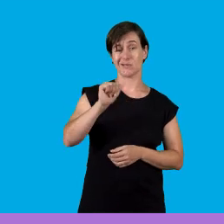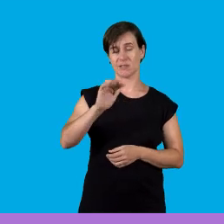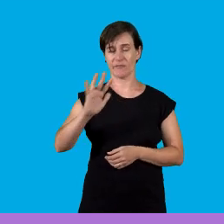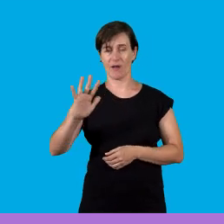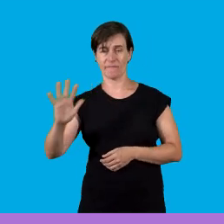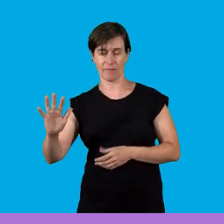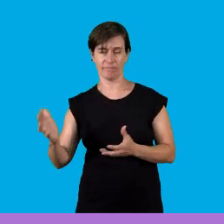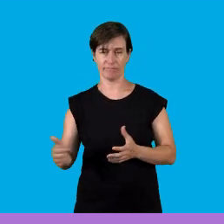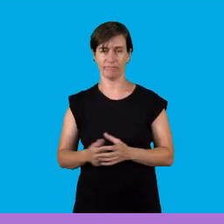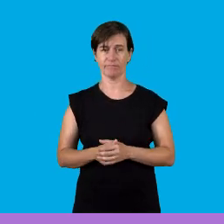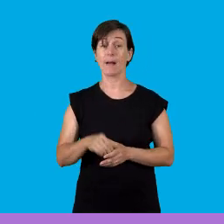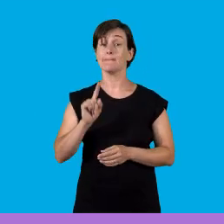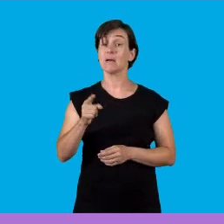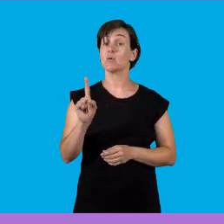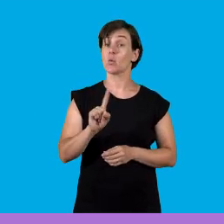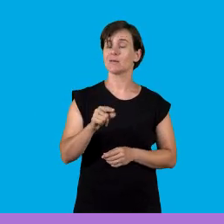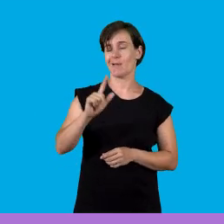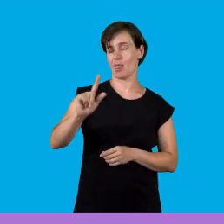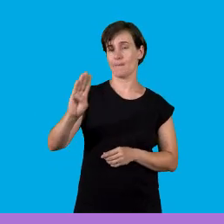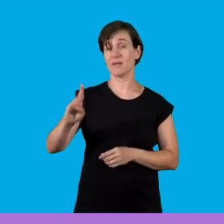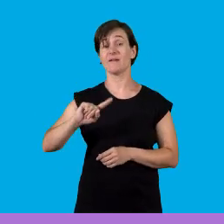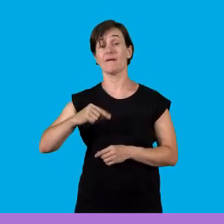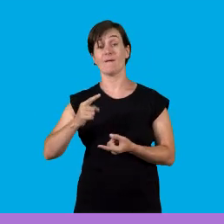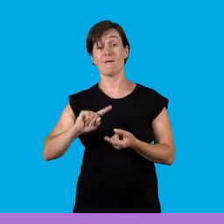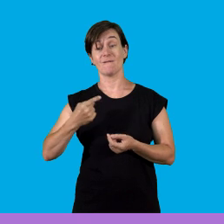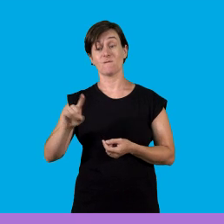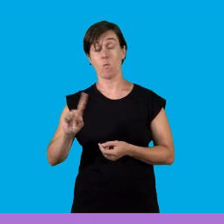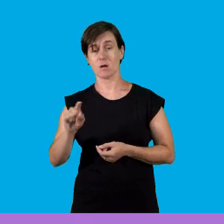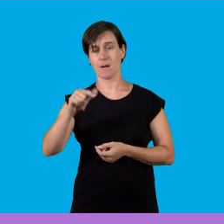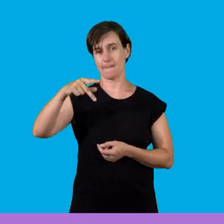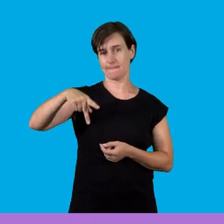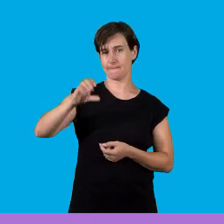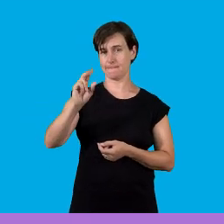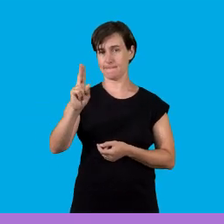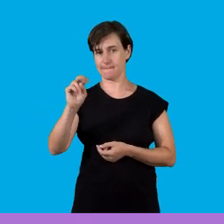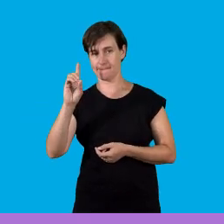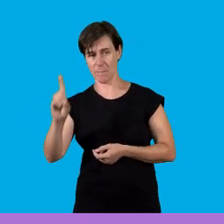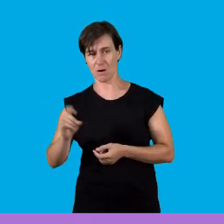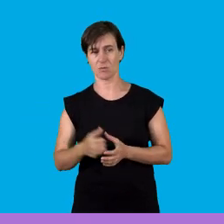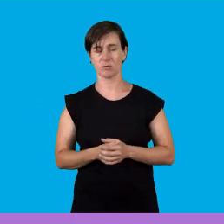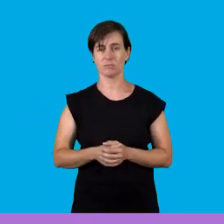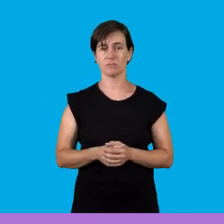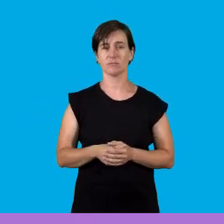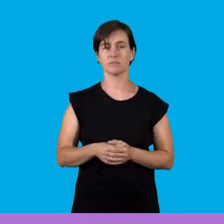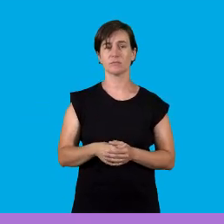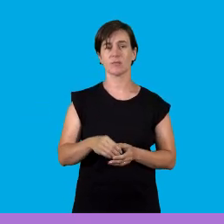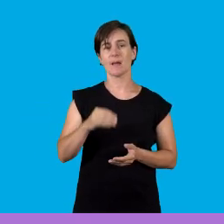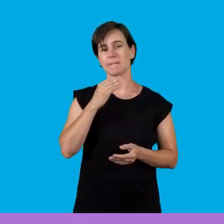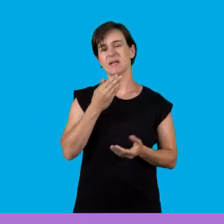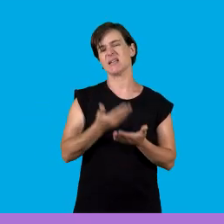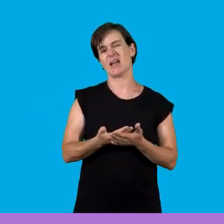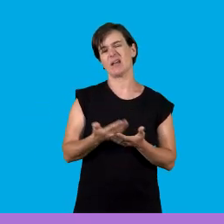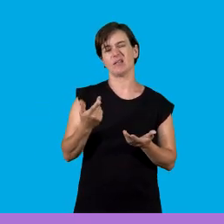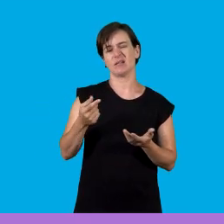1,655, and I'll stop here, and that must be LB's pounds there. Okay, if I round this off, it will become 1,66 to 2